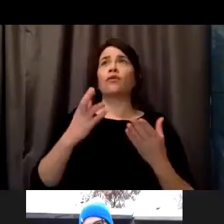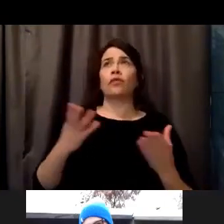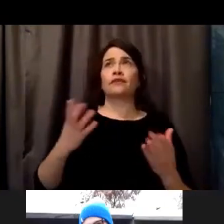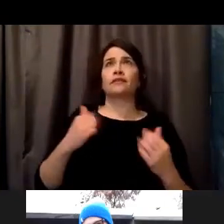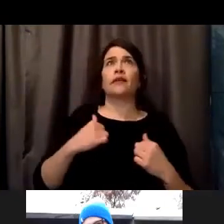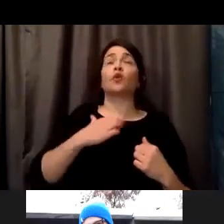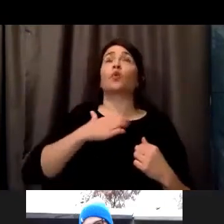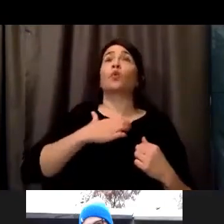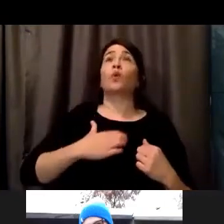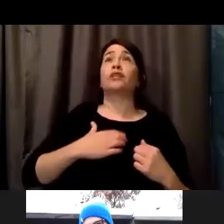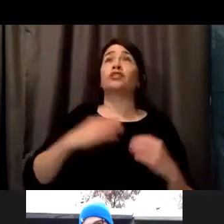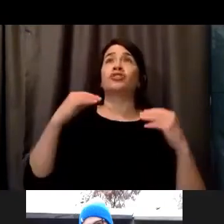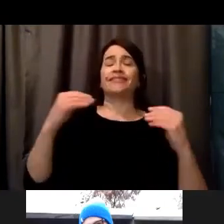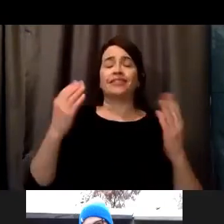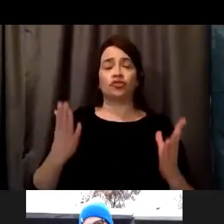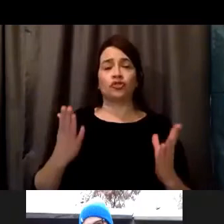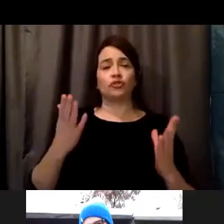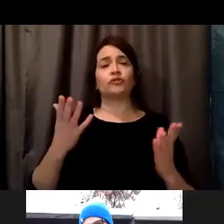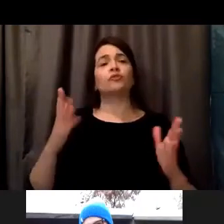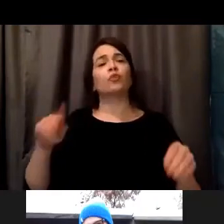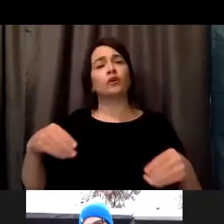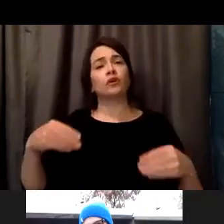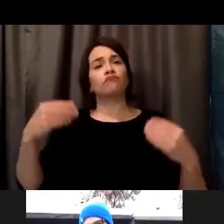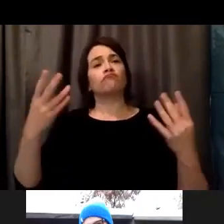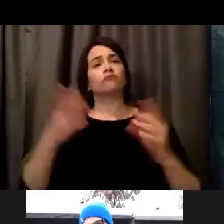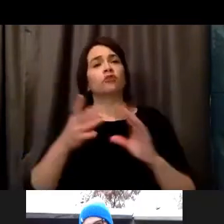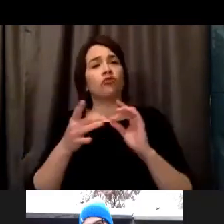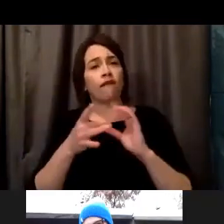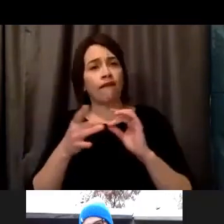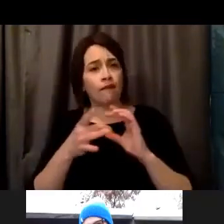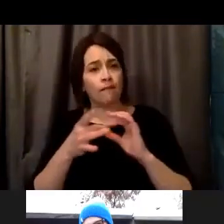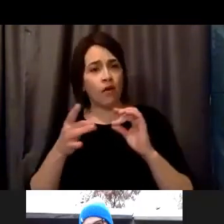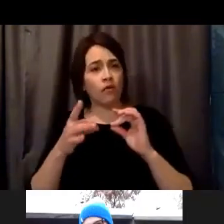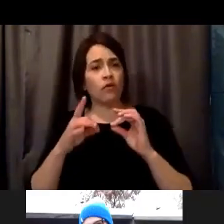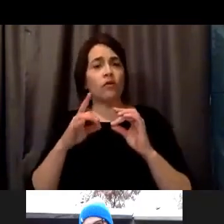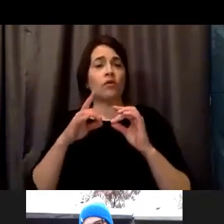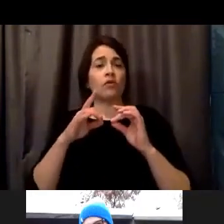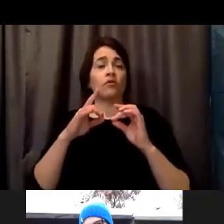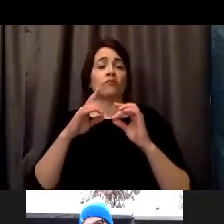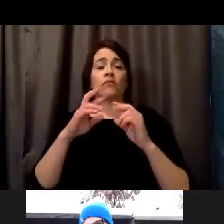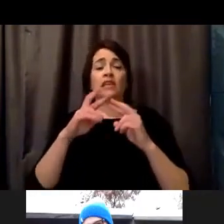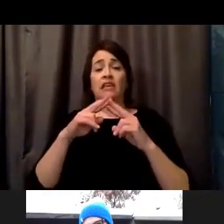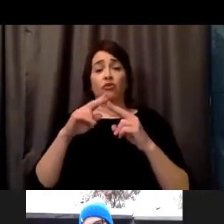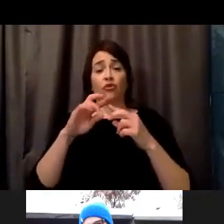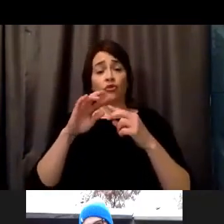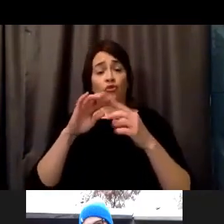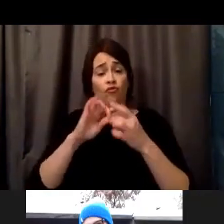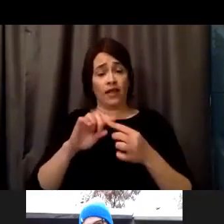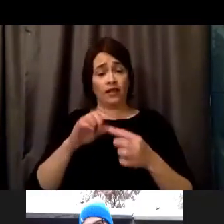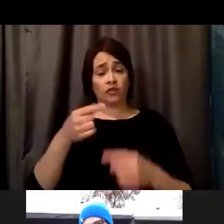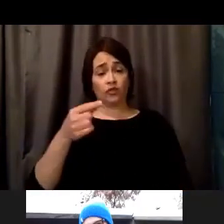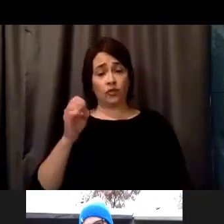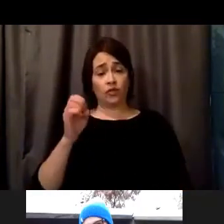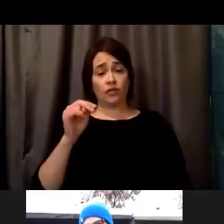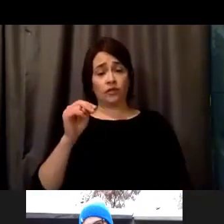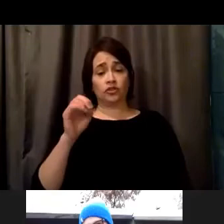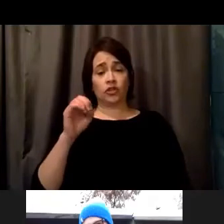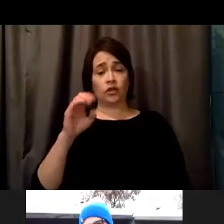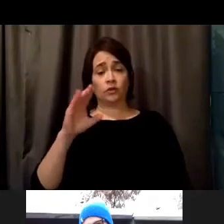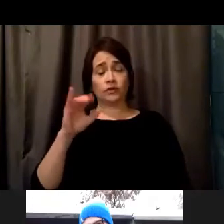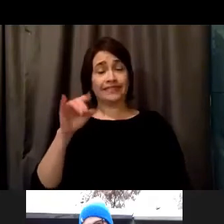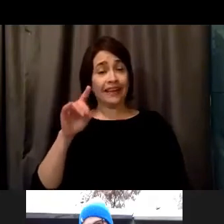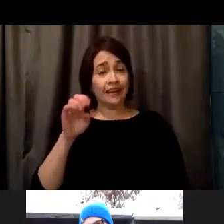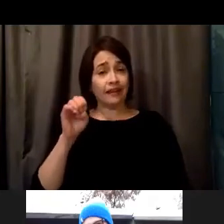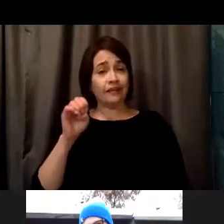in Minnesota, either about the genocide or Khmer culture, or things that you wish teachers maybe knew about the Khmer community within the